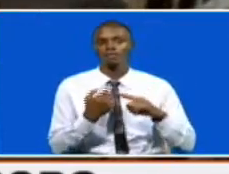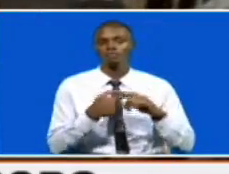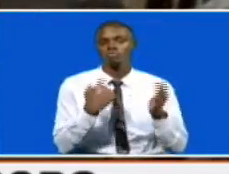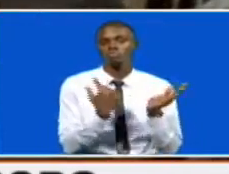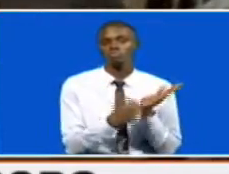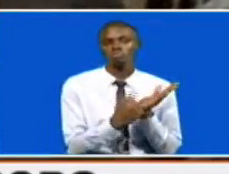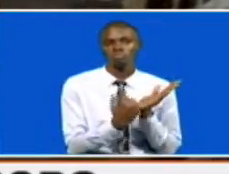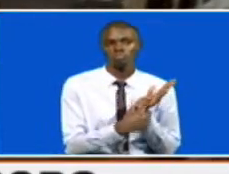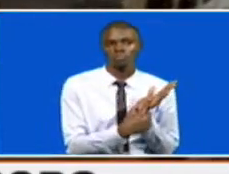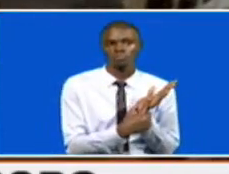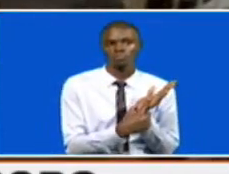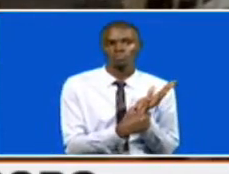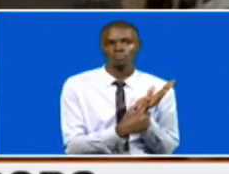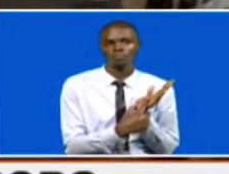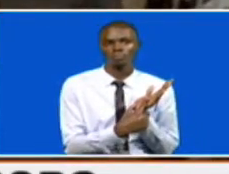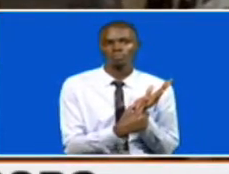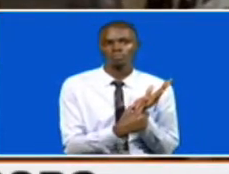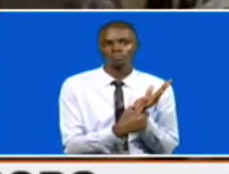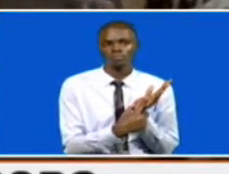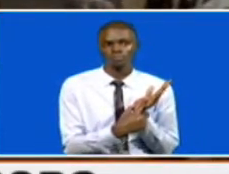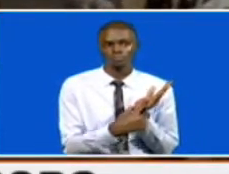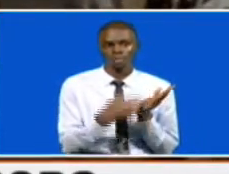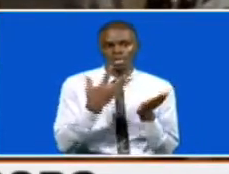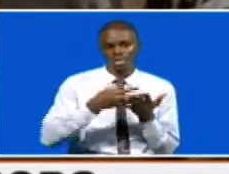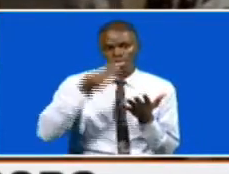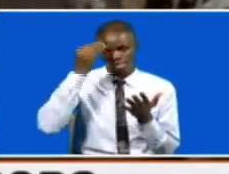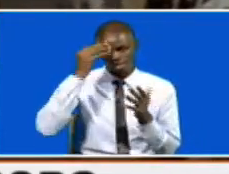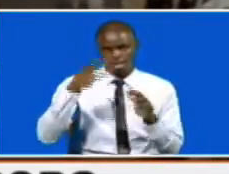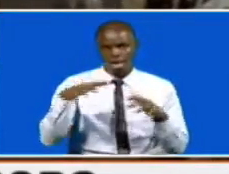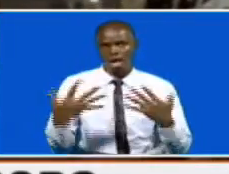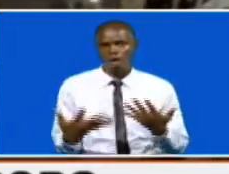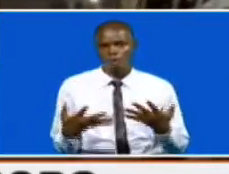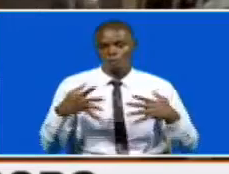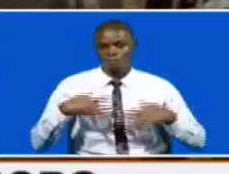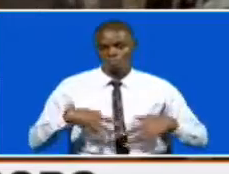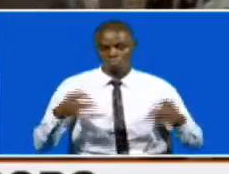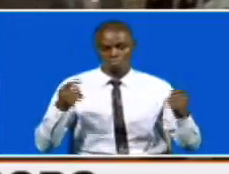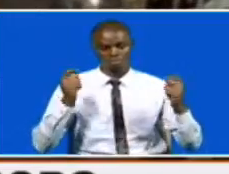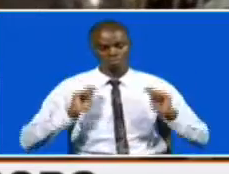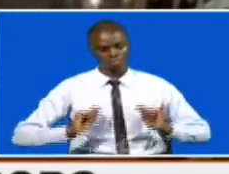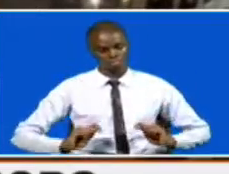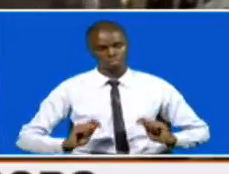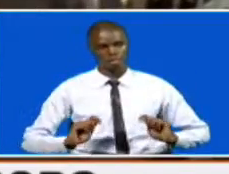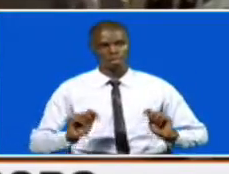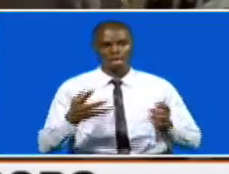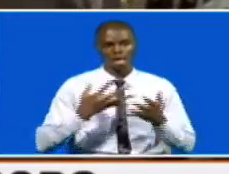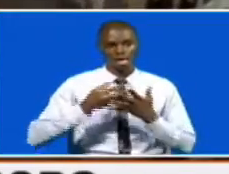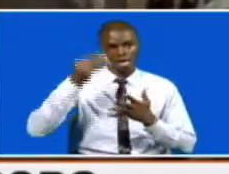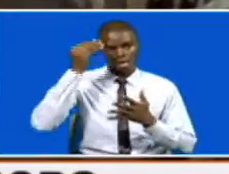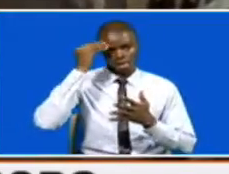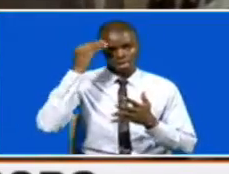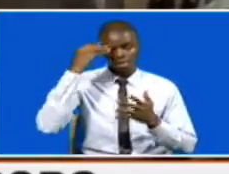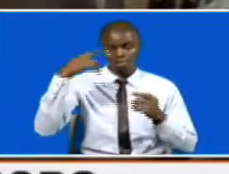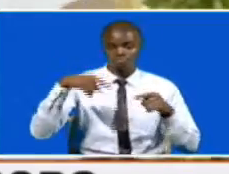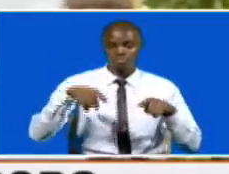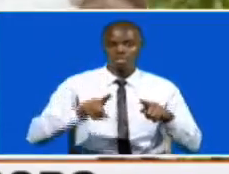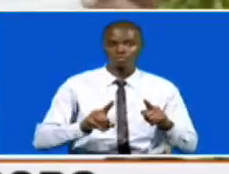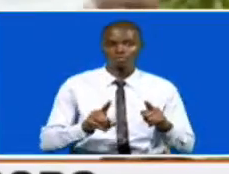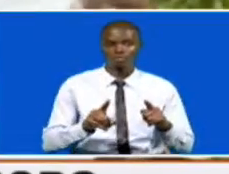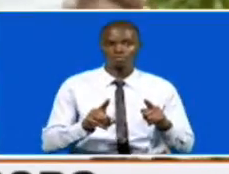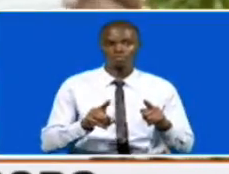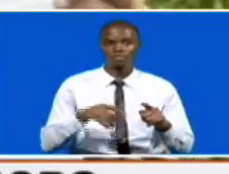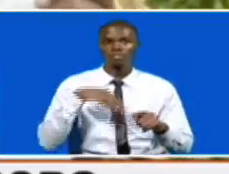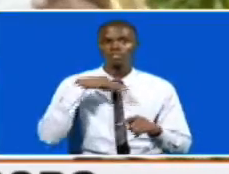Uganda, he learned how people could dress. He learned, he himself, the